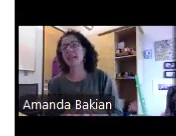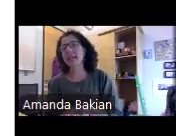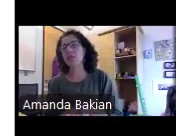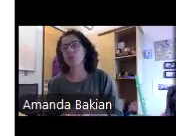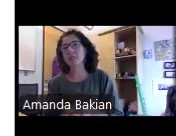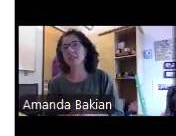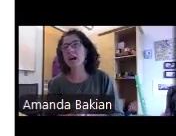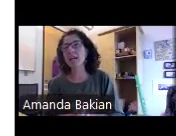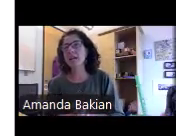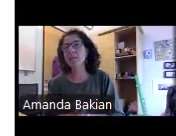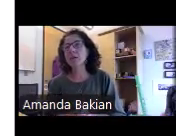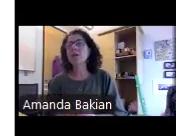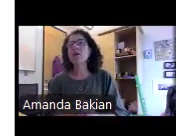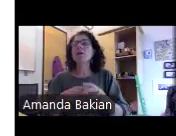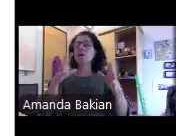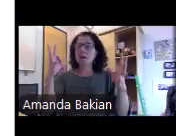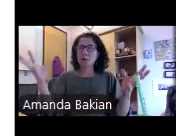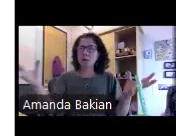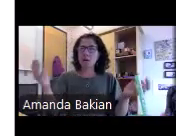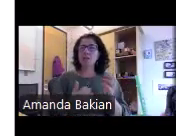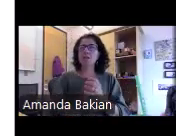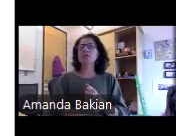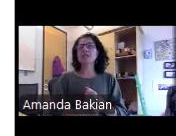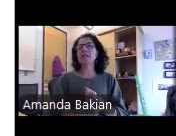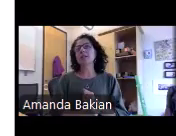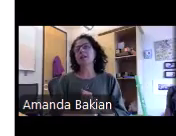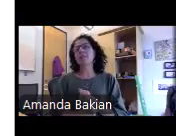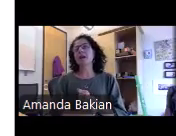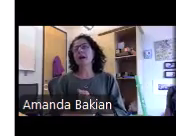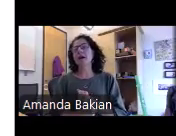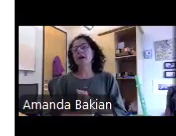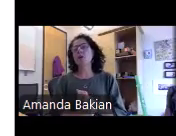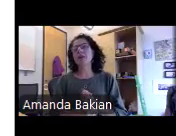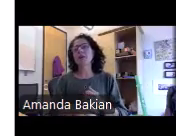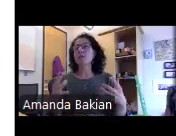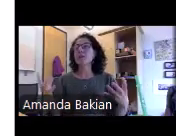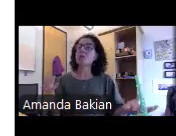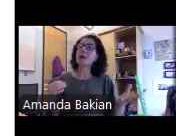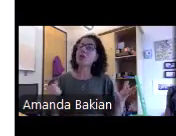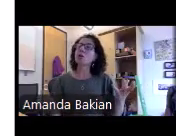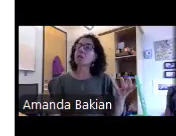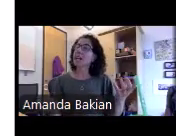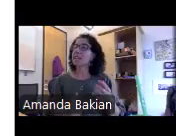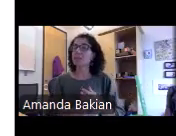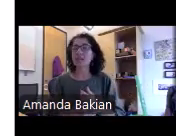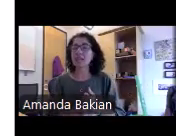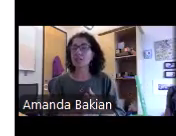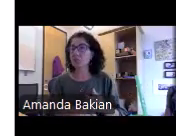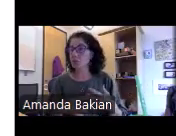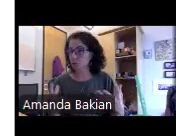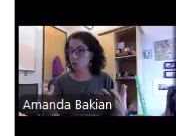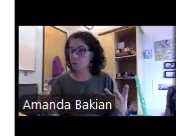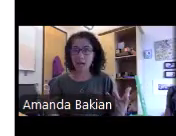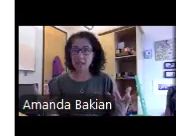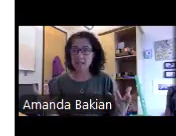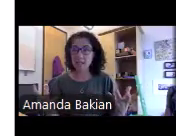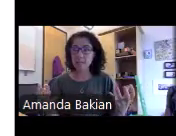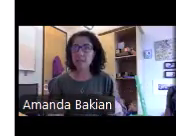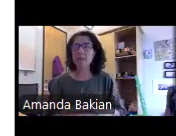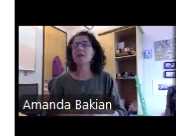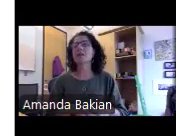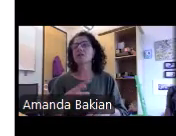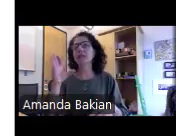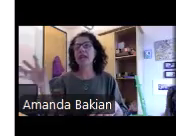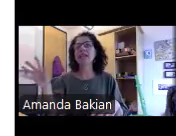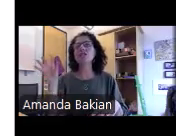in that count over time. We are also interested in acquiring information about early identification of children with